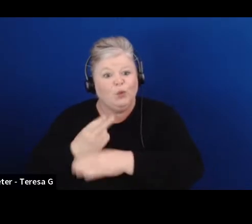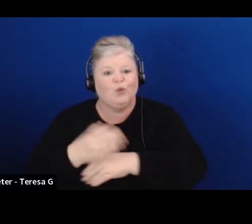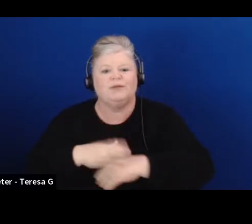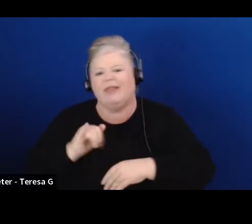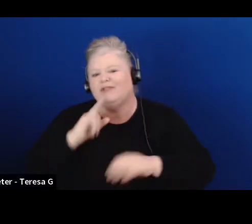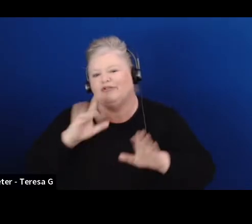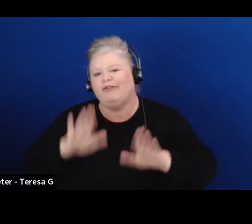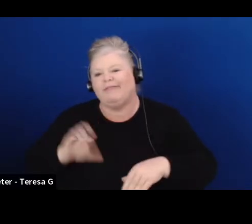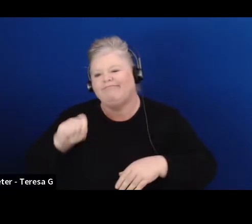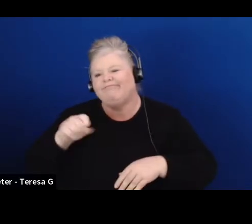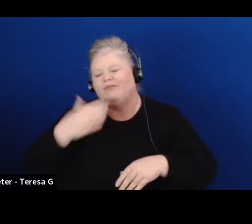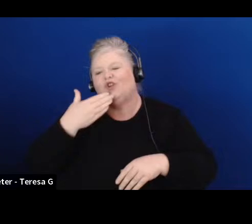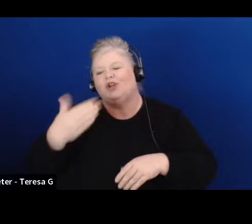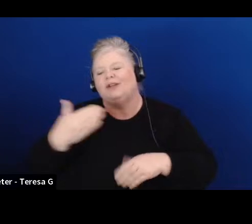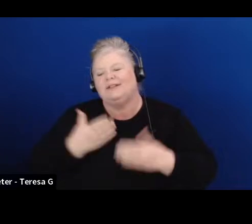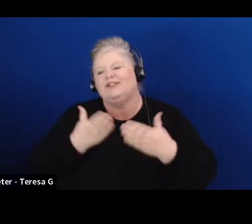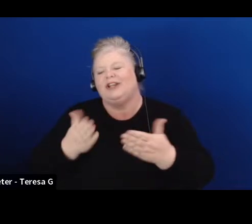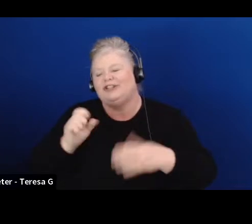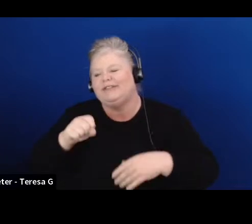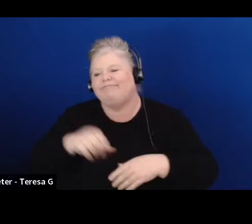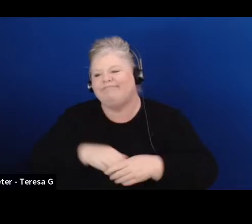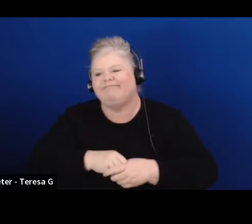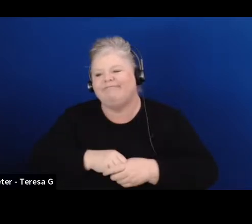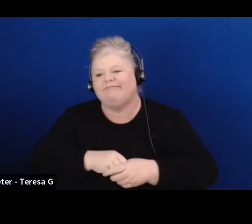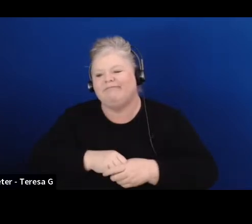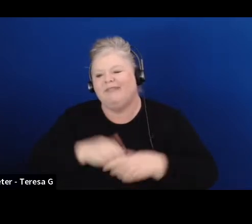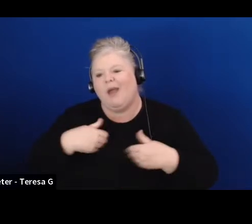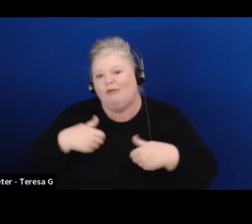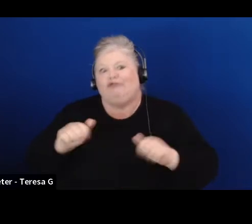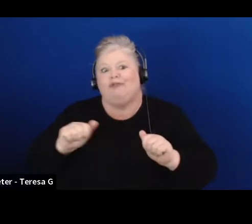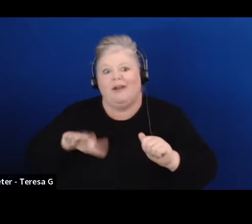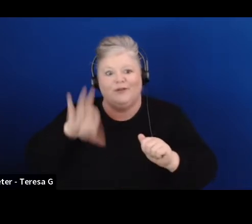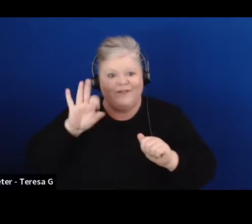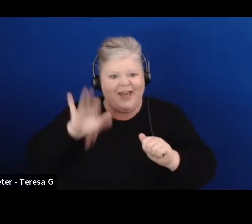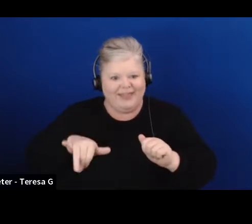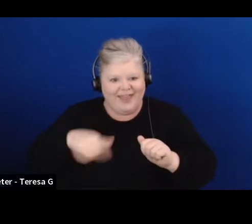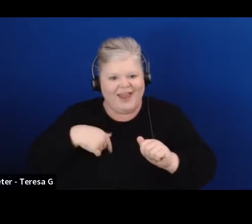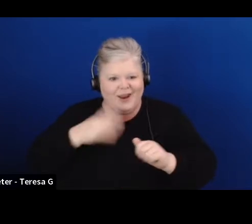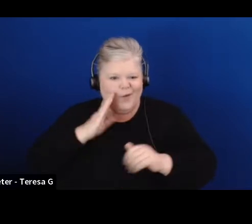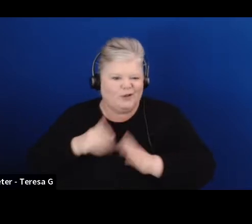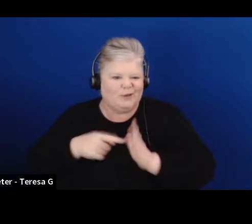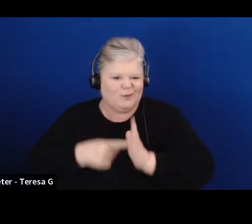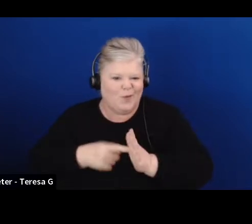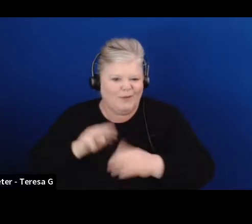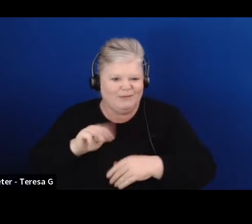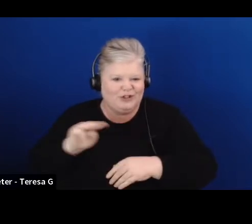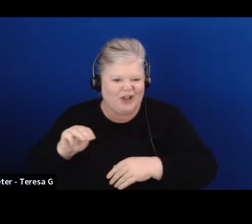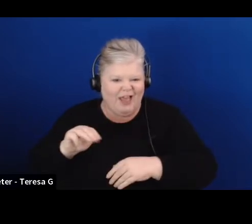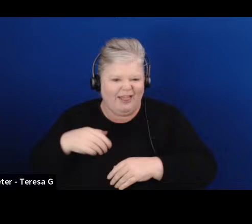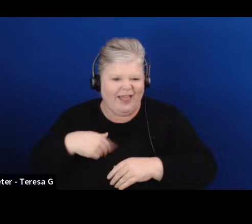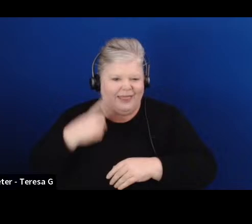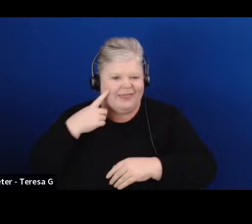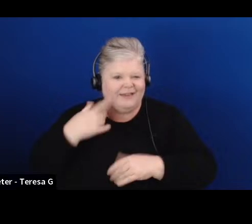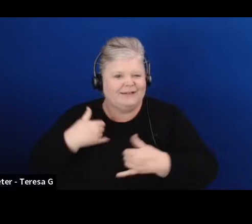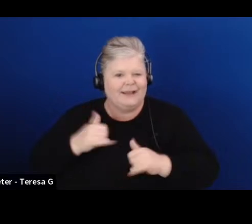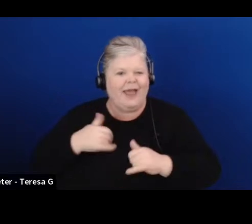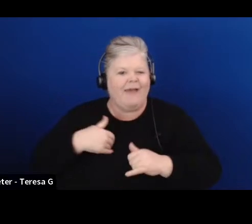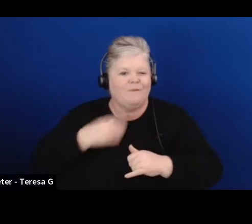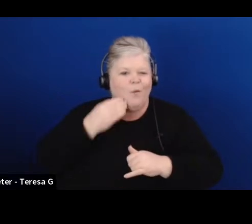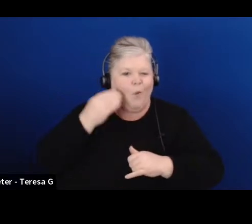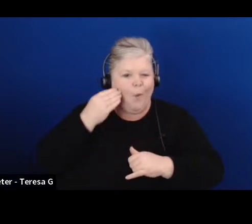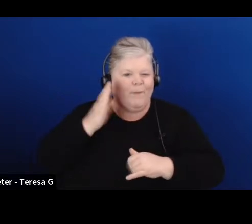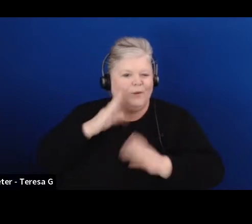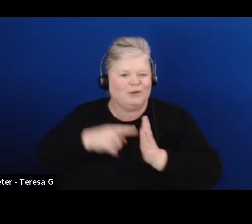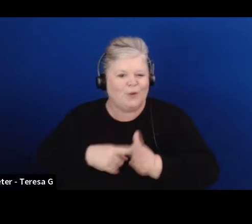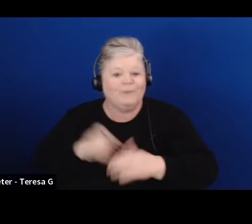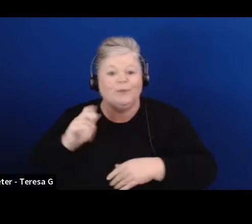good suggestion. I'll see if I can find that and I'll share it with Michelle. I'm sure I have it at home. And anything else